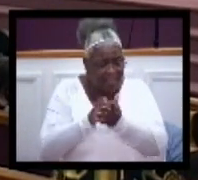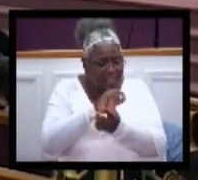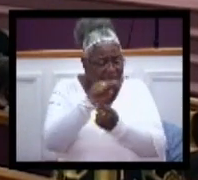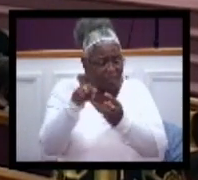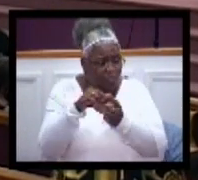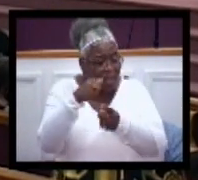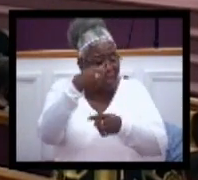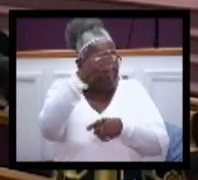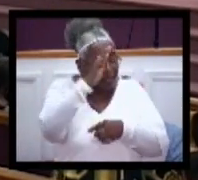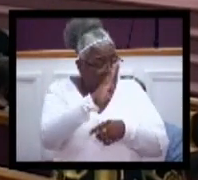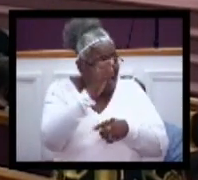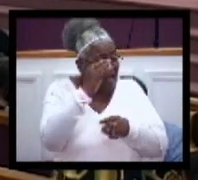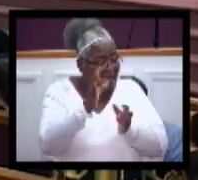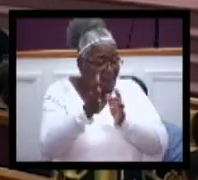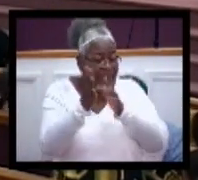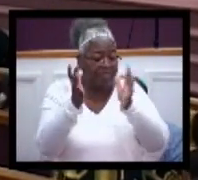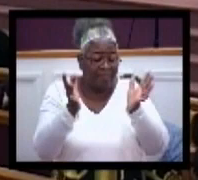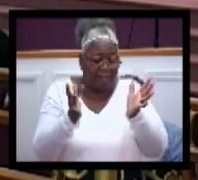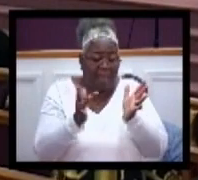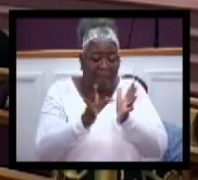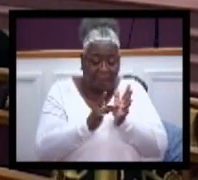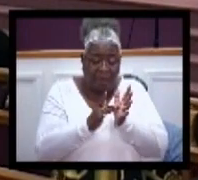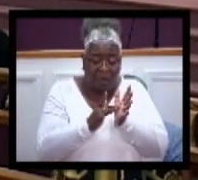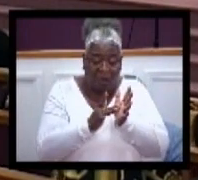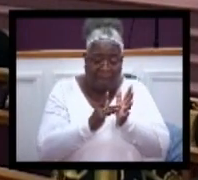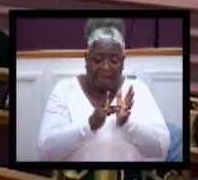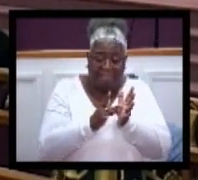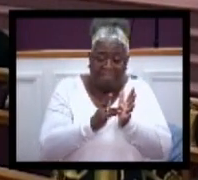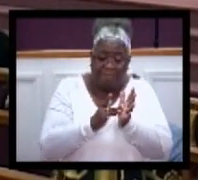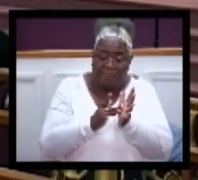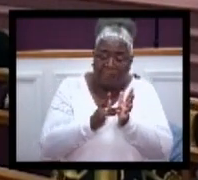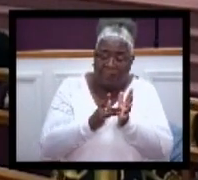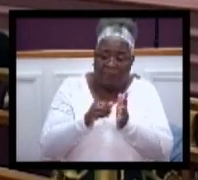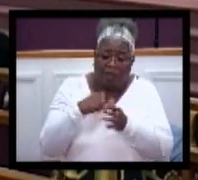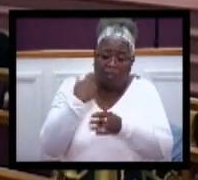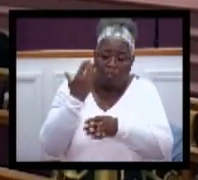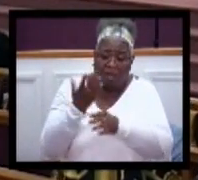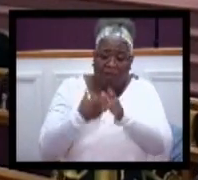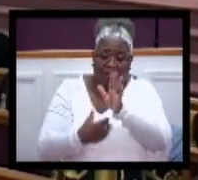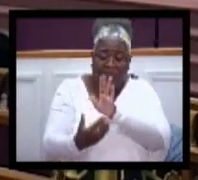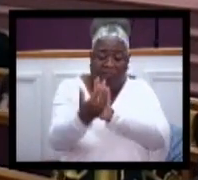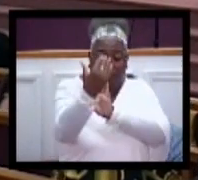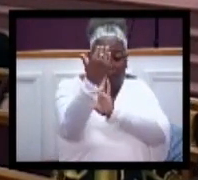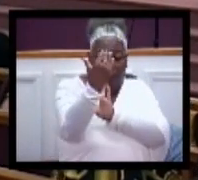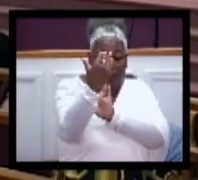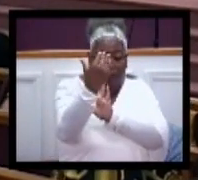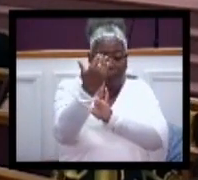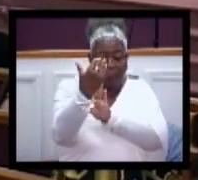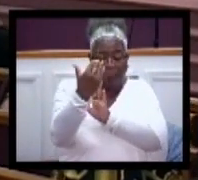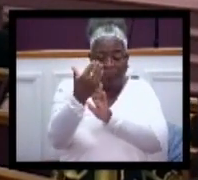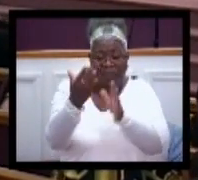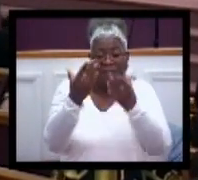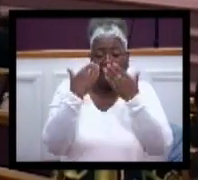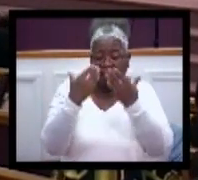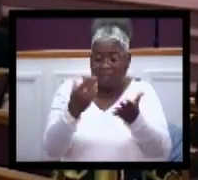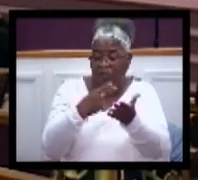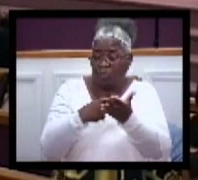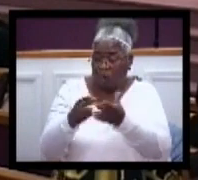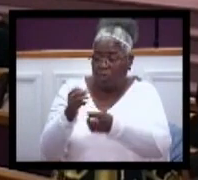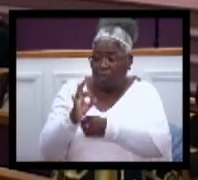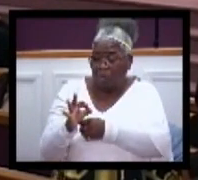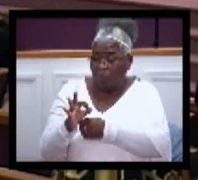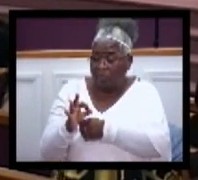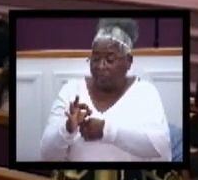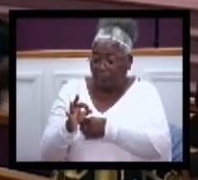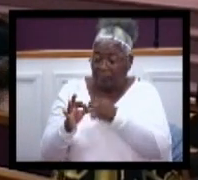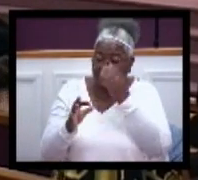God of the Bible will step in. Thank you, Holy Ghost. That other